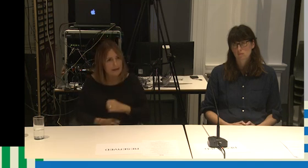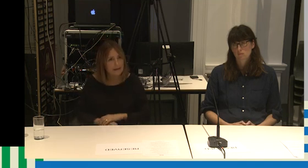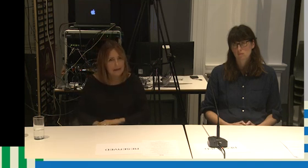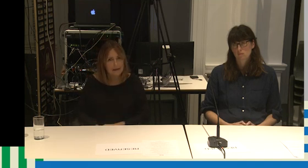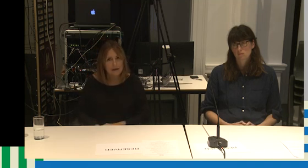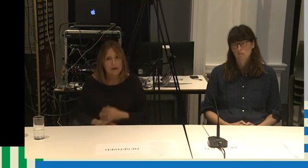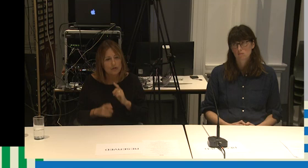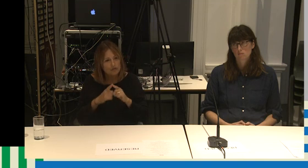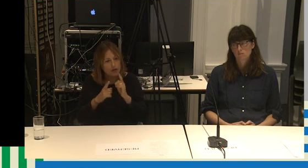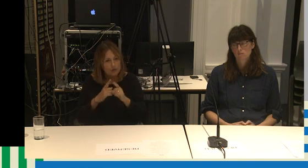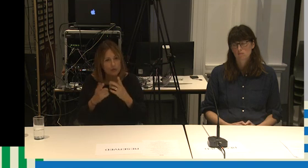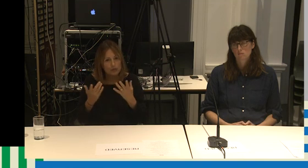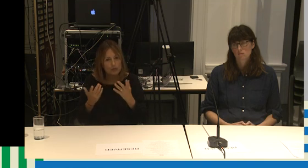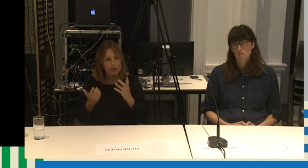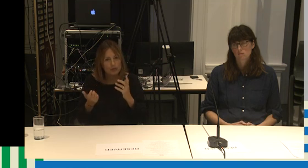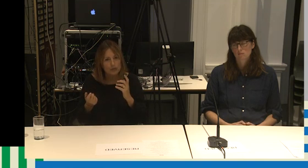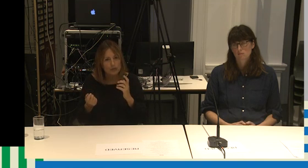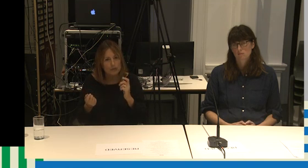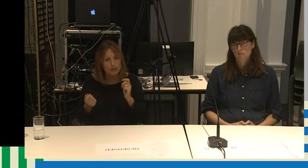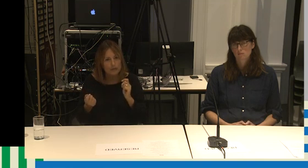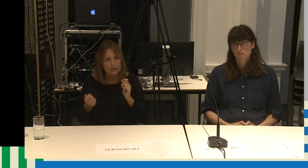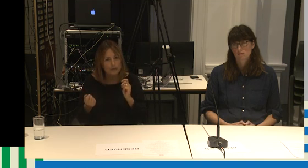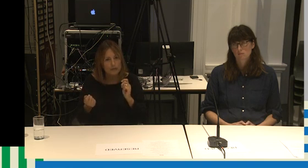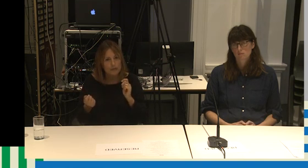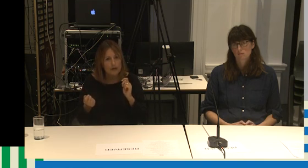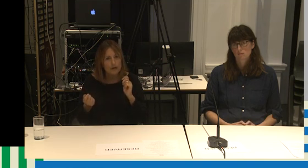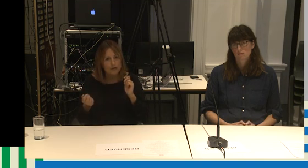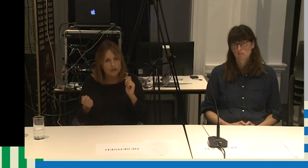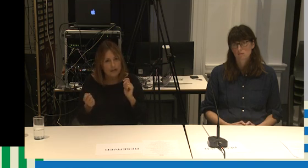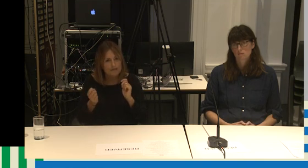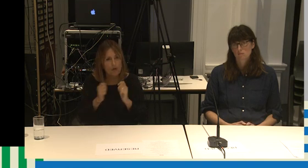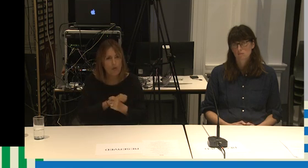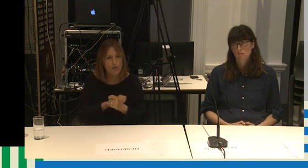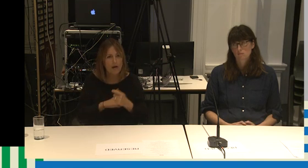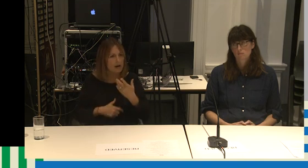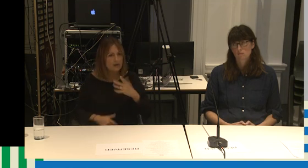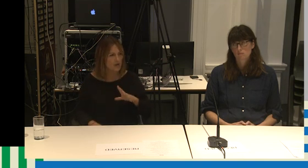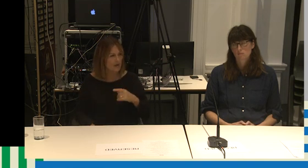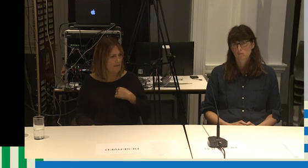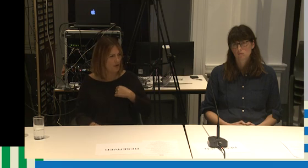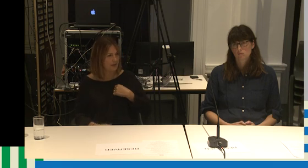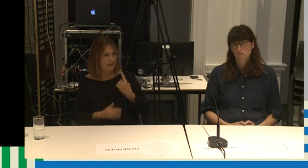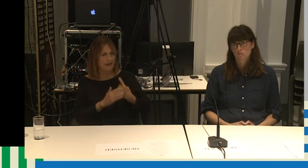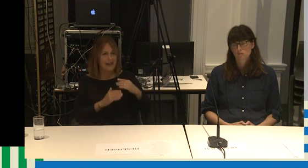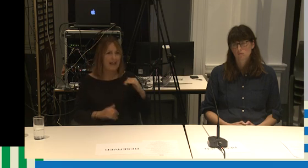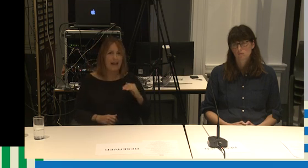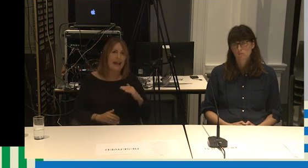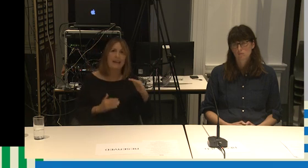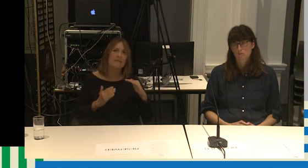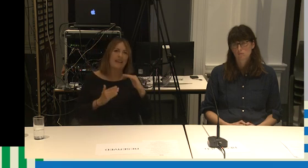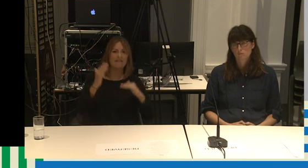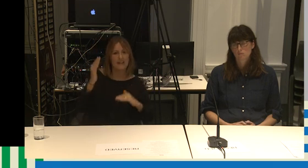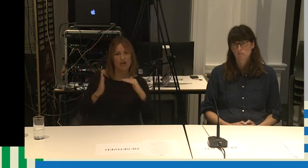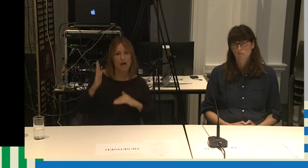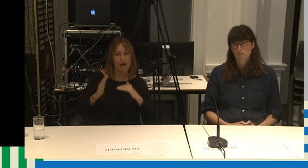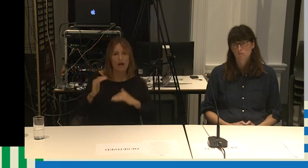that I was transforming towards refusing to perceive myself as being inferior to hearing people or non-disabled people. So